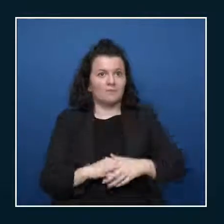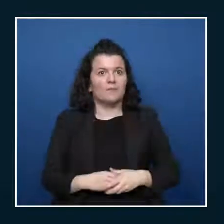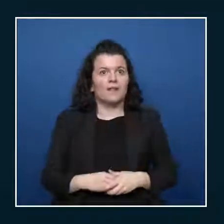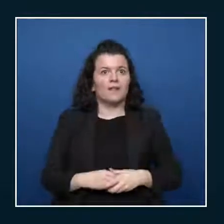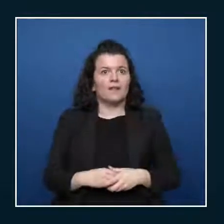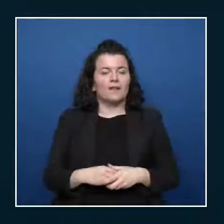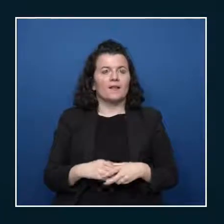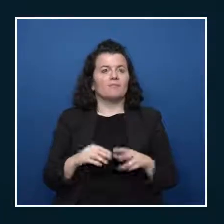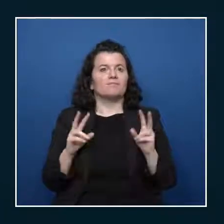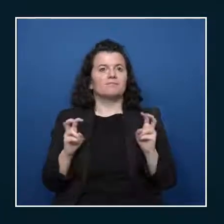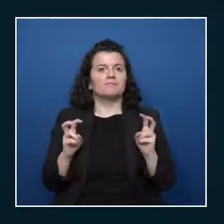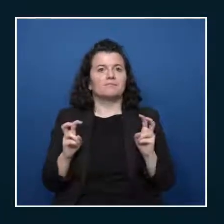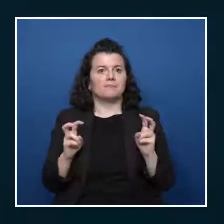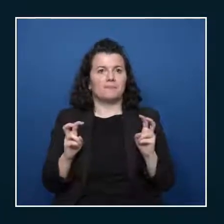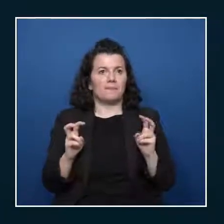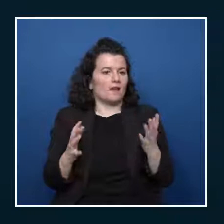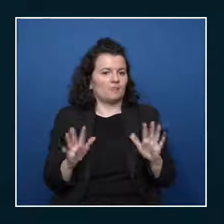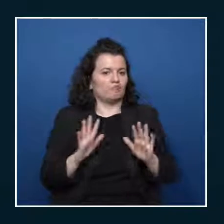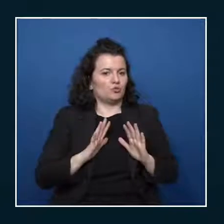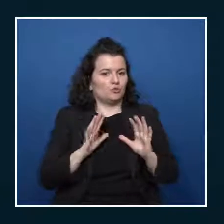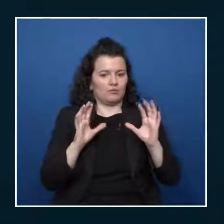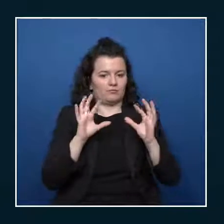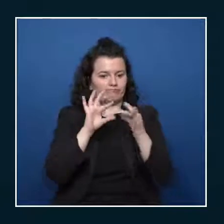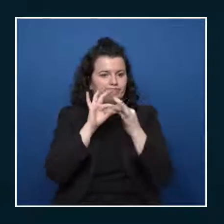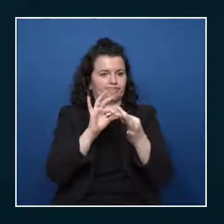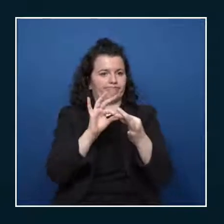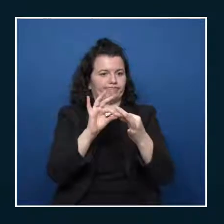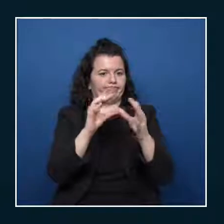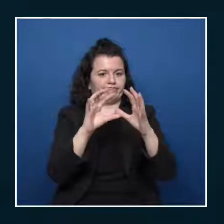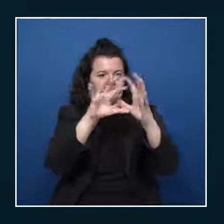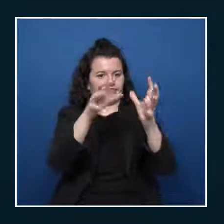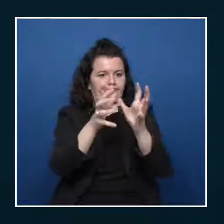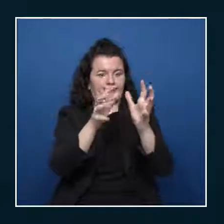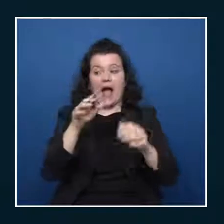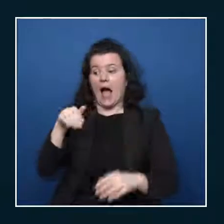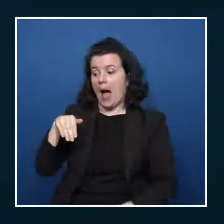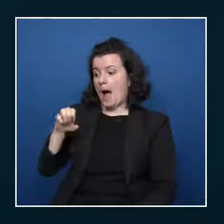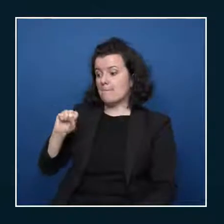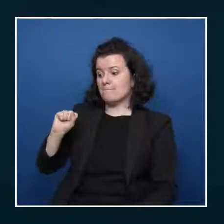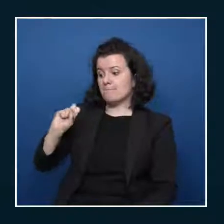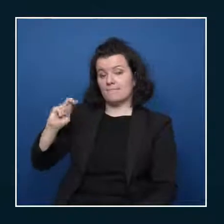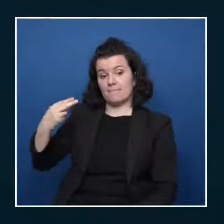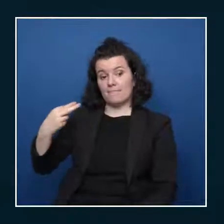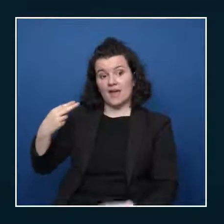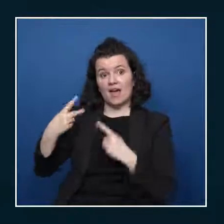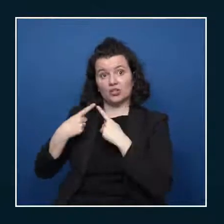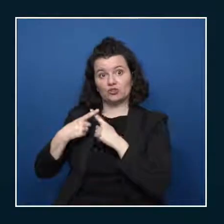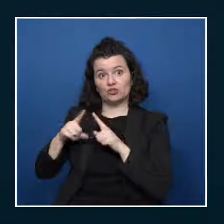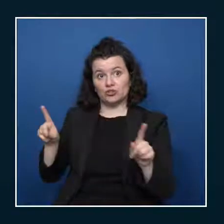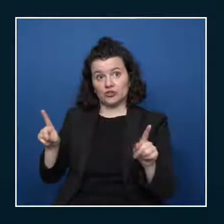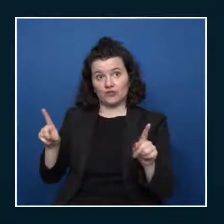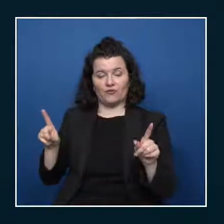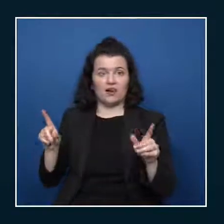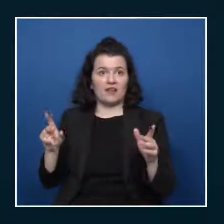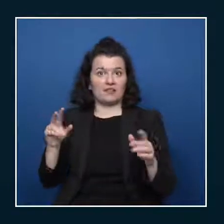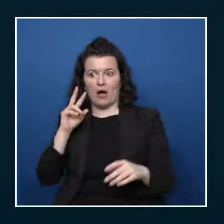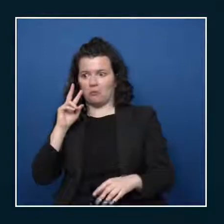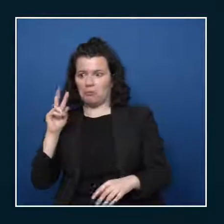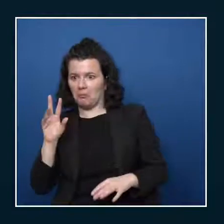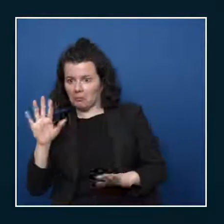sort of secluded platform. And what Mesh is now trying to do, I'm guessing, we haven't actually seen any of the sort of real